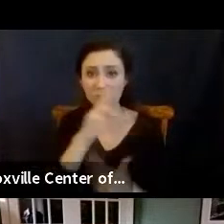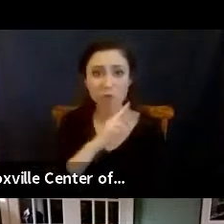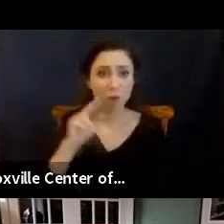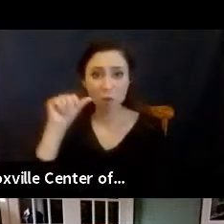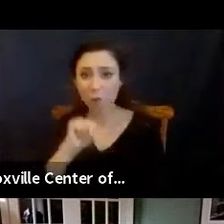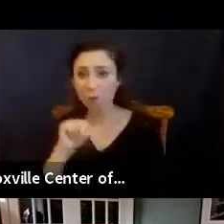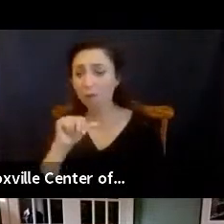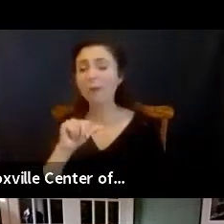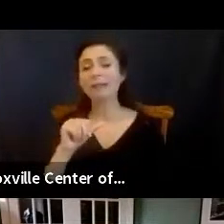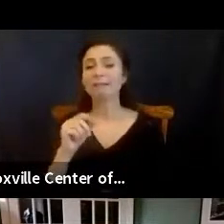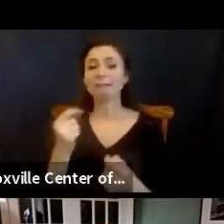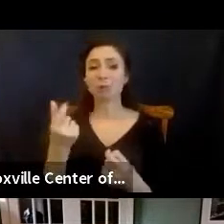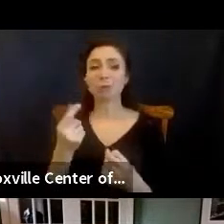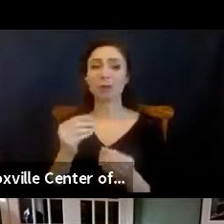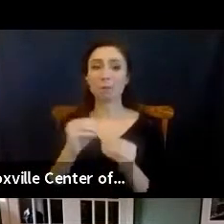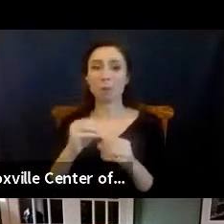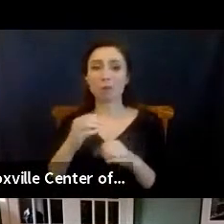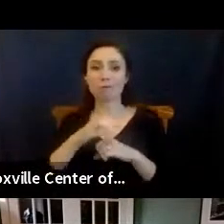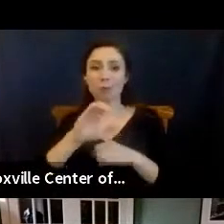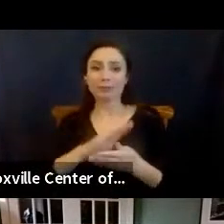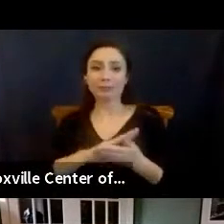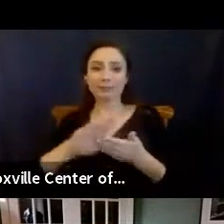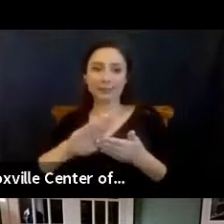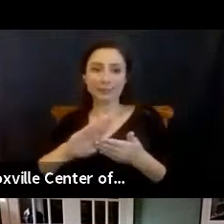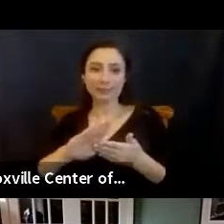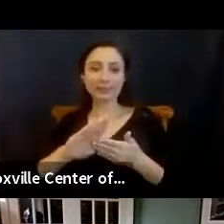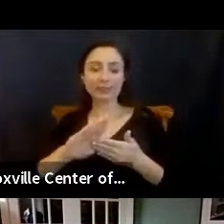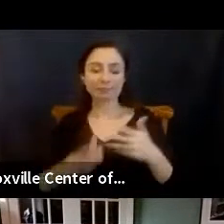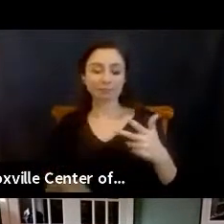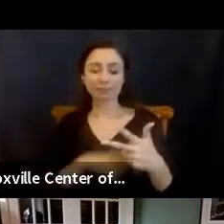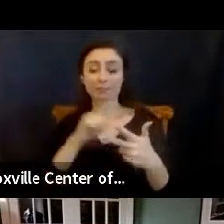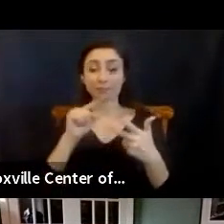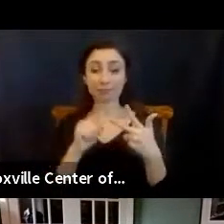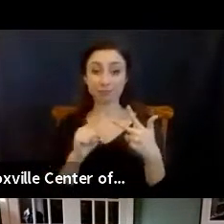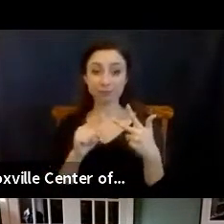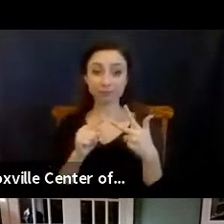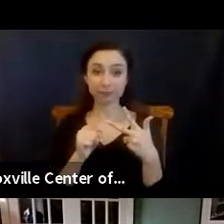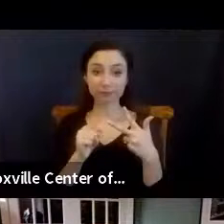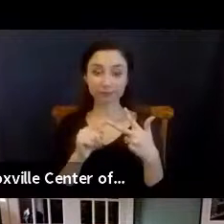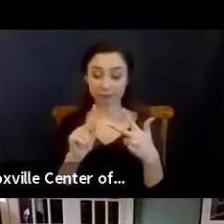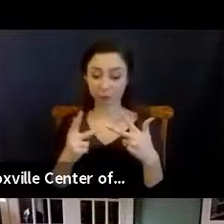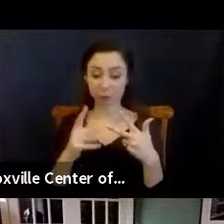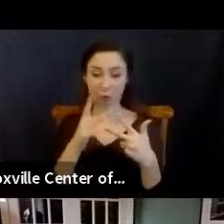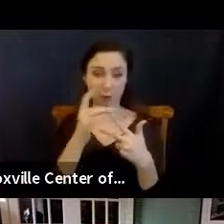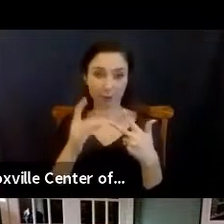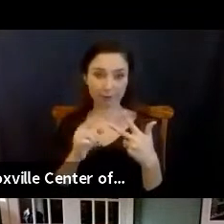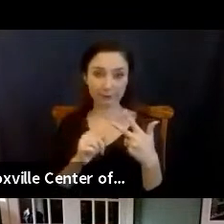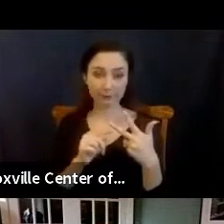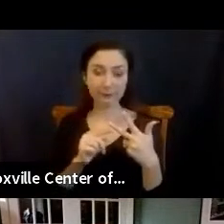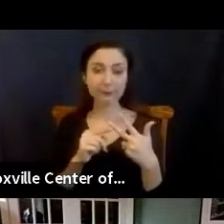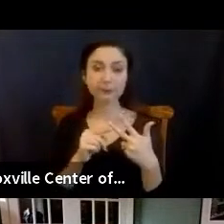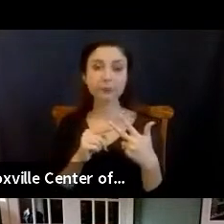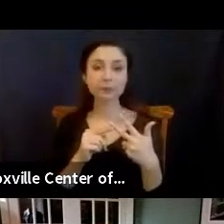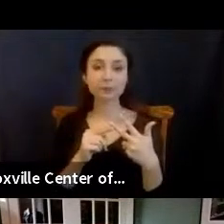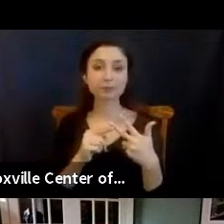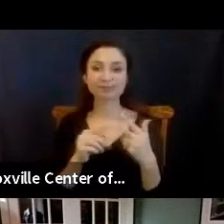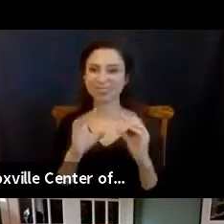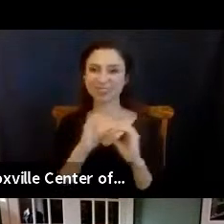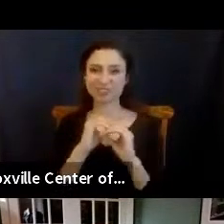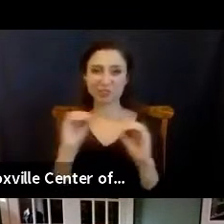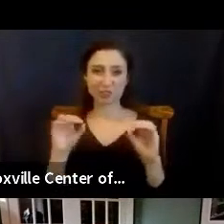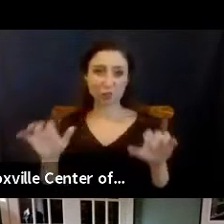and theoretically more enforceable. And the third would be to take essentially no